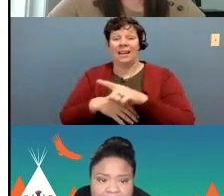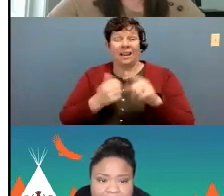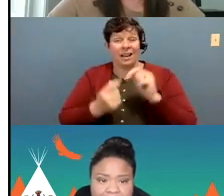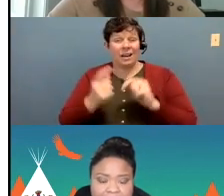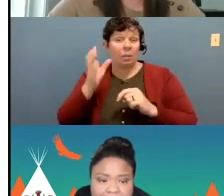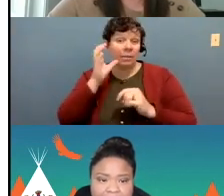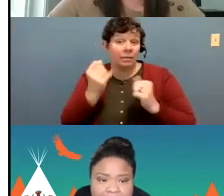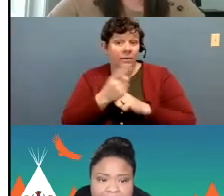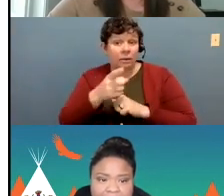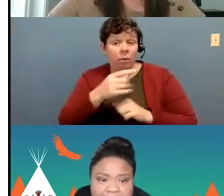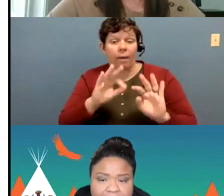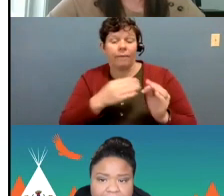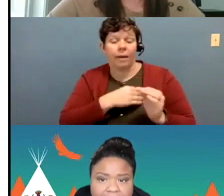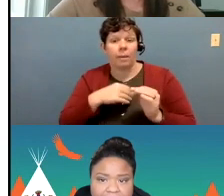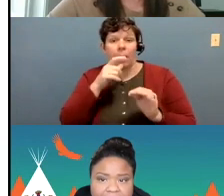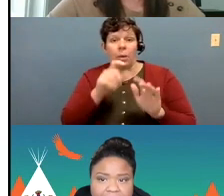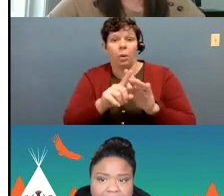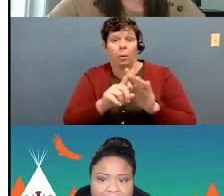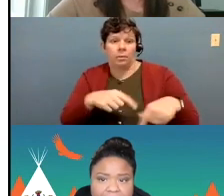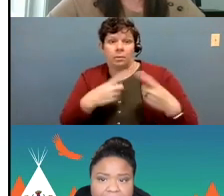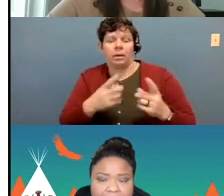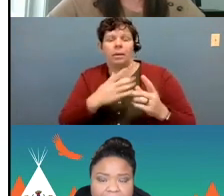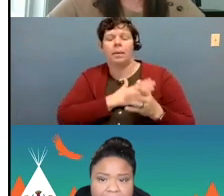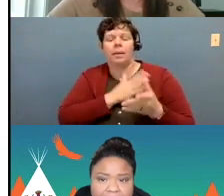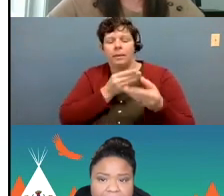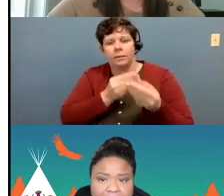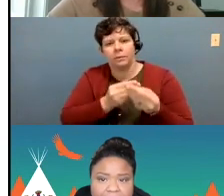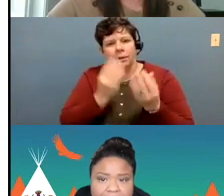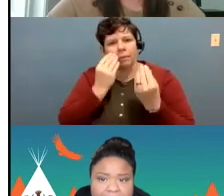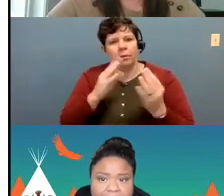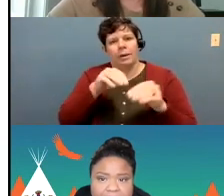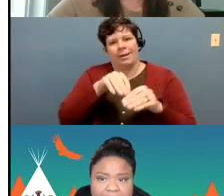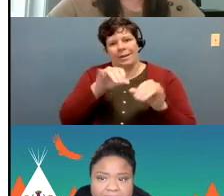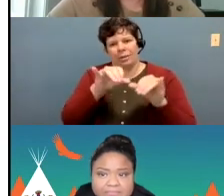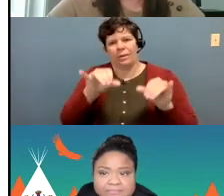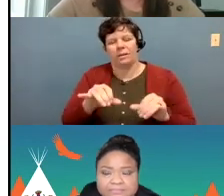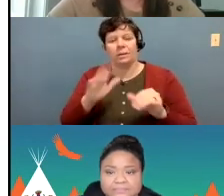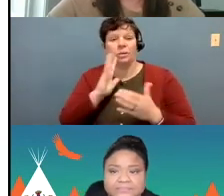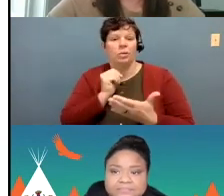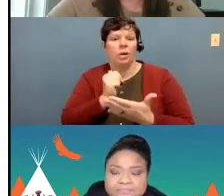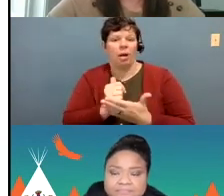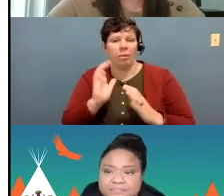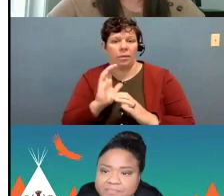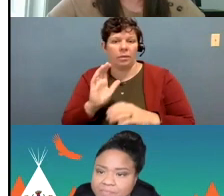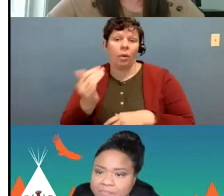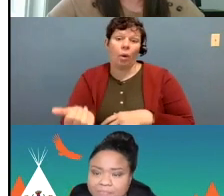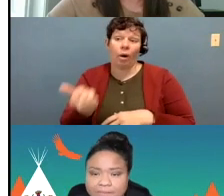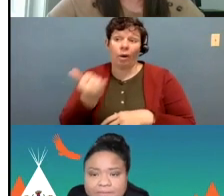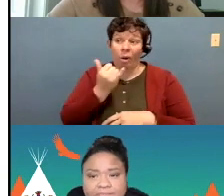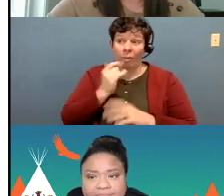we can provide our resources in hopes of locating them and bringing them home. Or if you're more comfortable giving me a phone call to